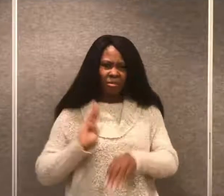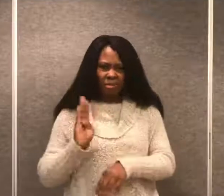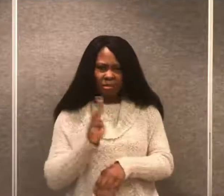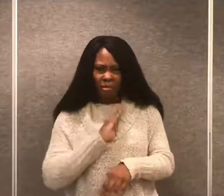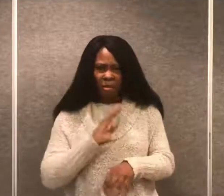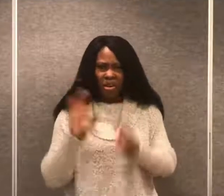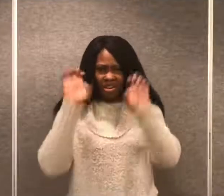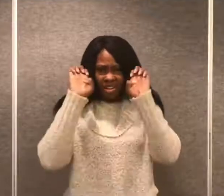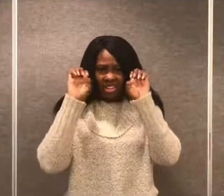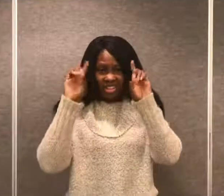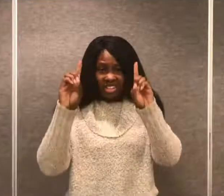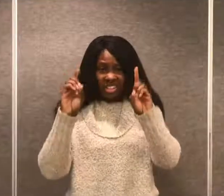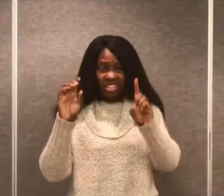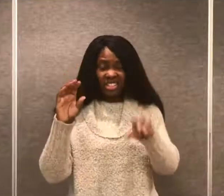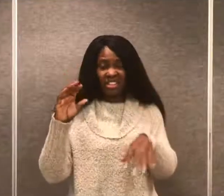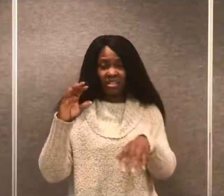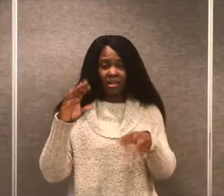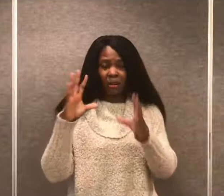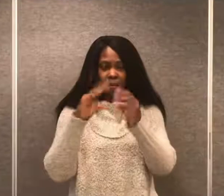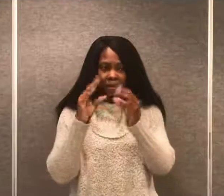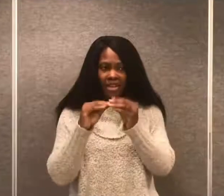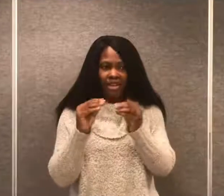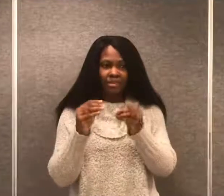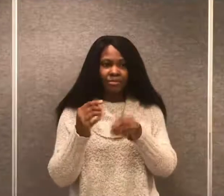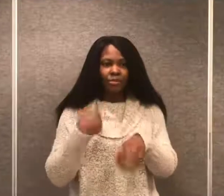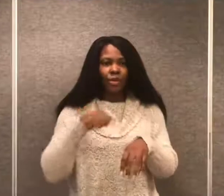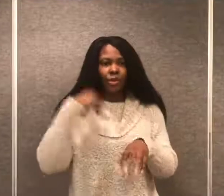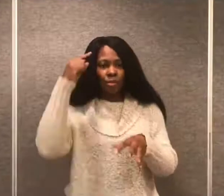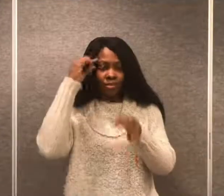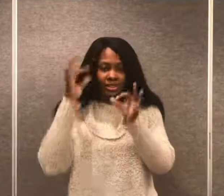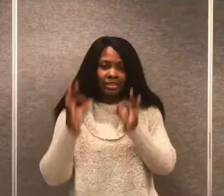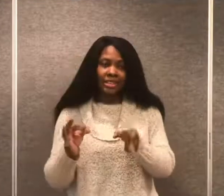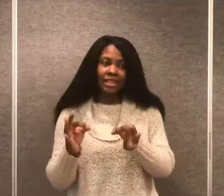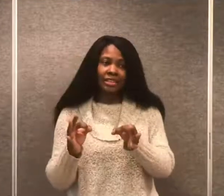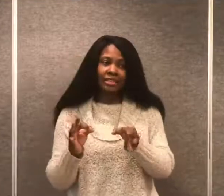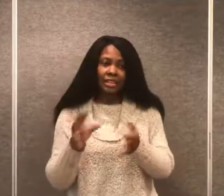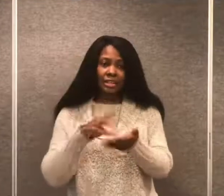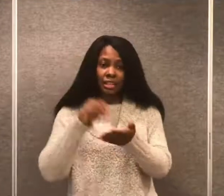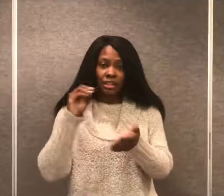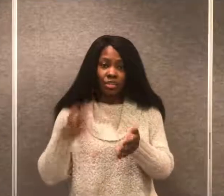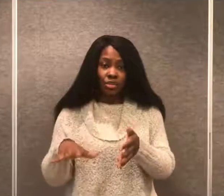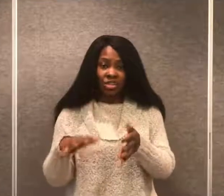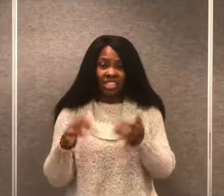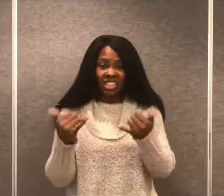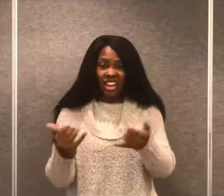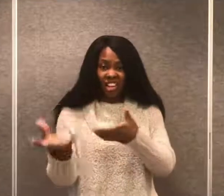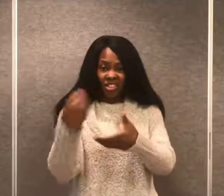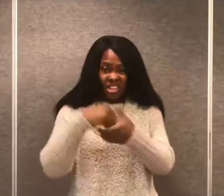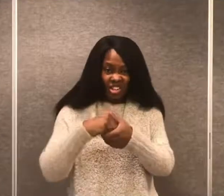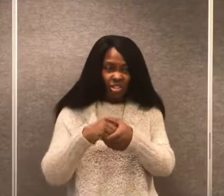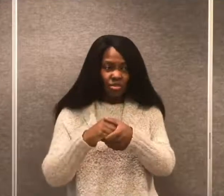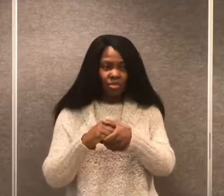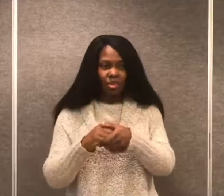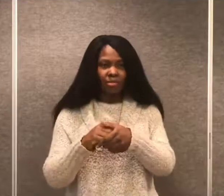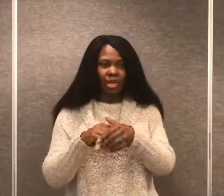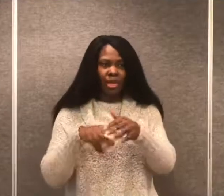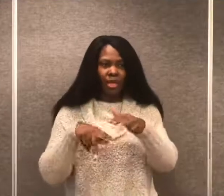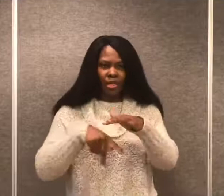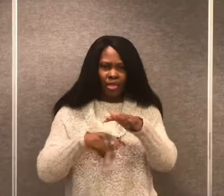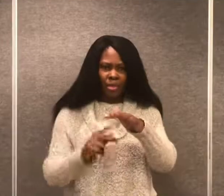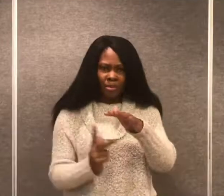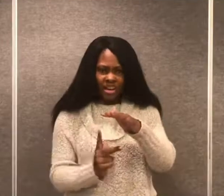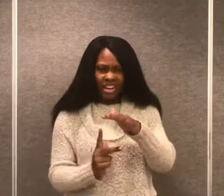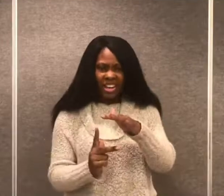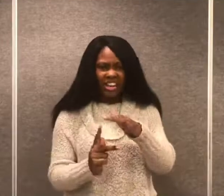by the stakeholders that participated that the students now we would include the pre-K as well as the vulnerable populations to stay home